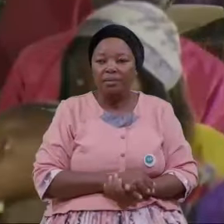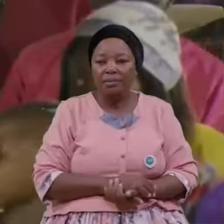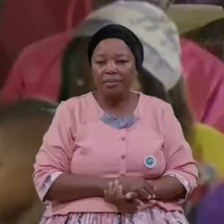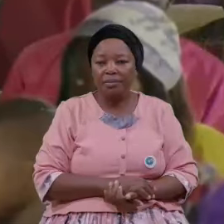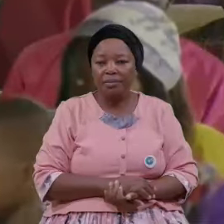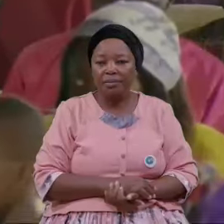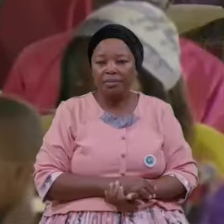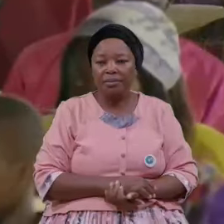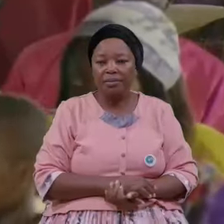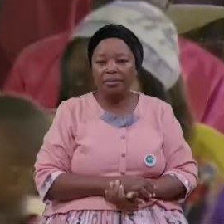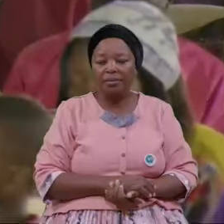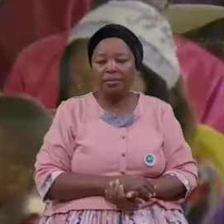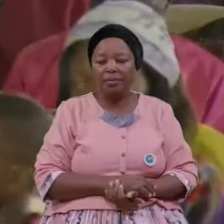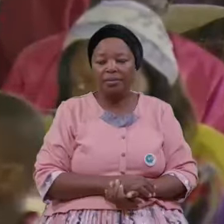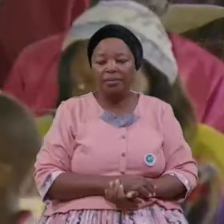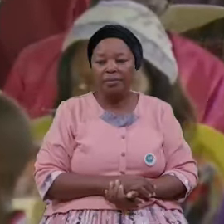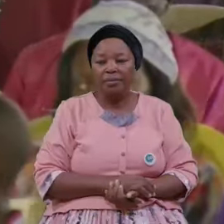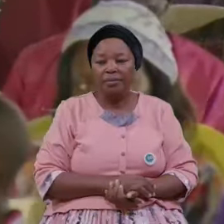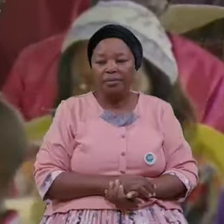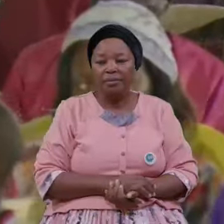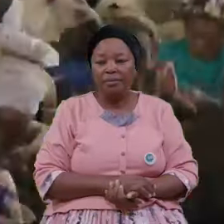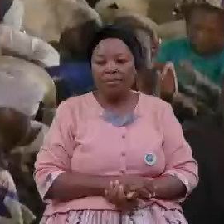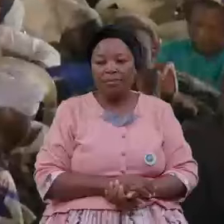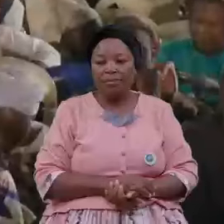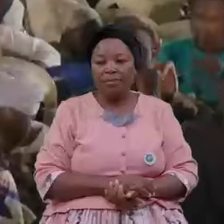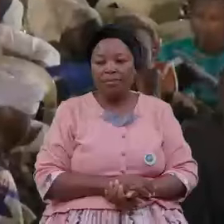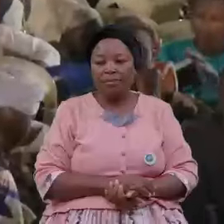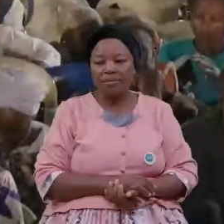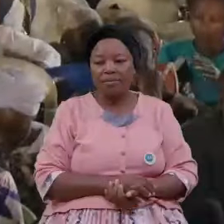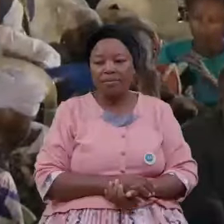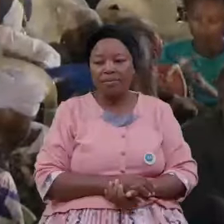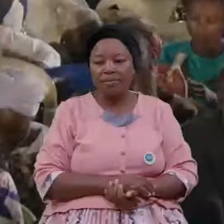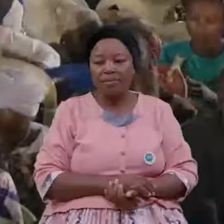While we're waiting, please, we listen to these announcements.